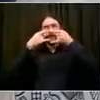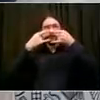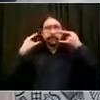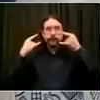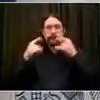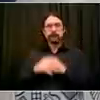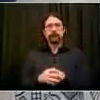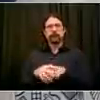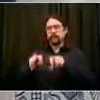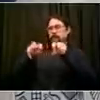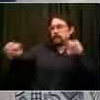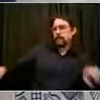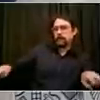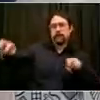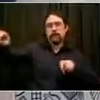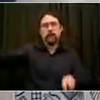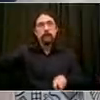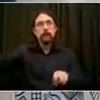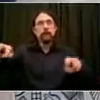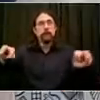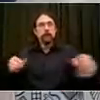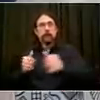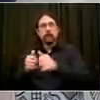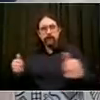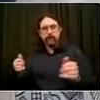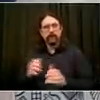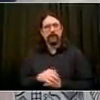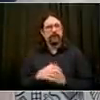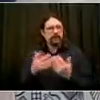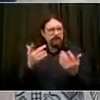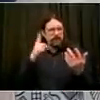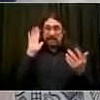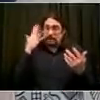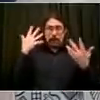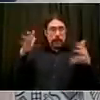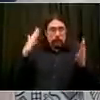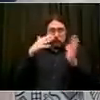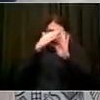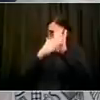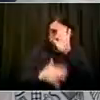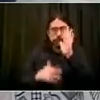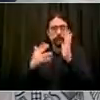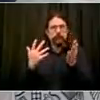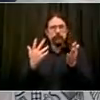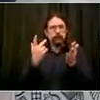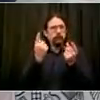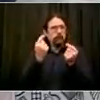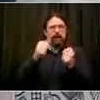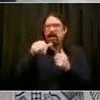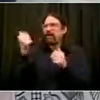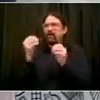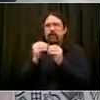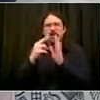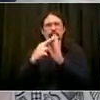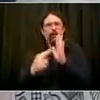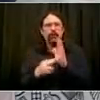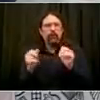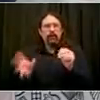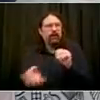levels. We want to look at a lot of things. I don't think it's entirely helpful. Your question is totally fair, but I don't want to start,